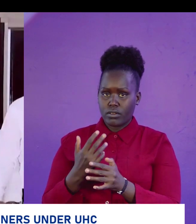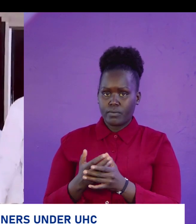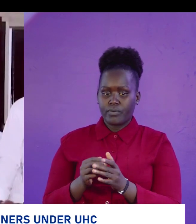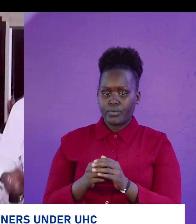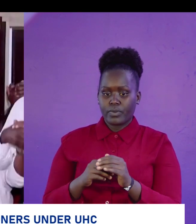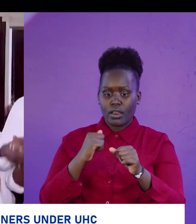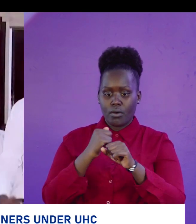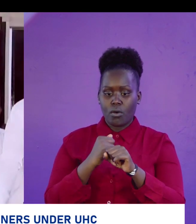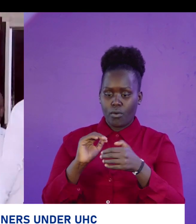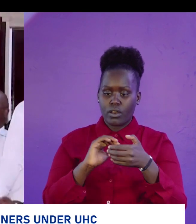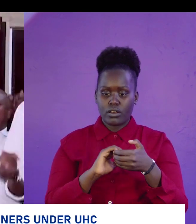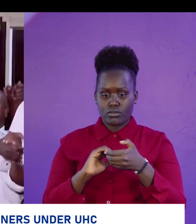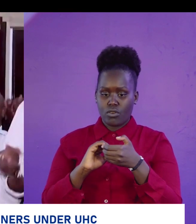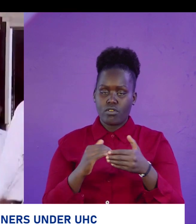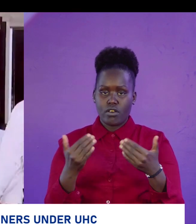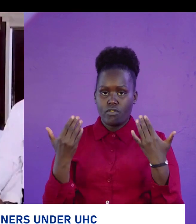Solidarity